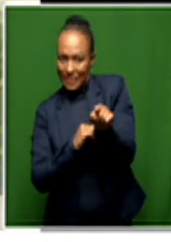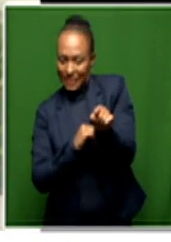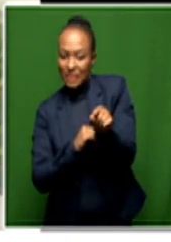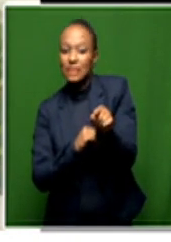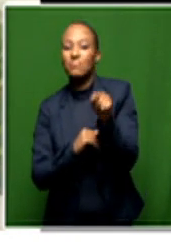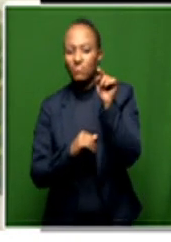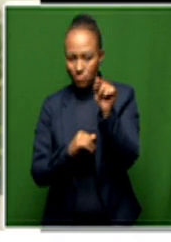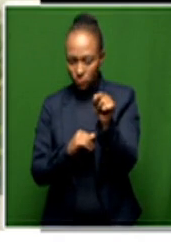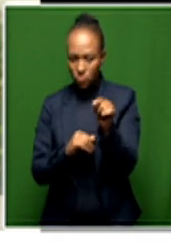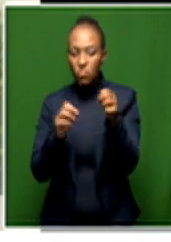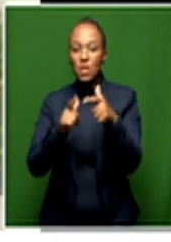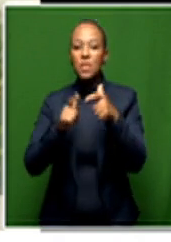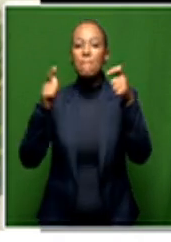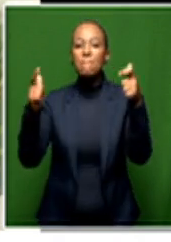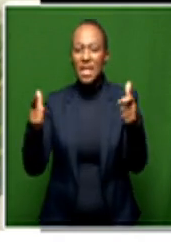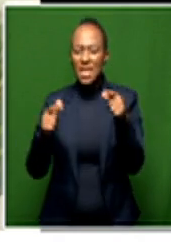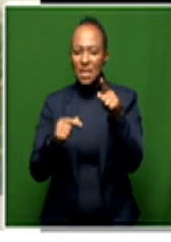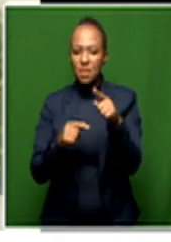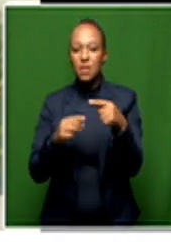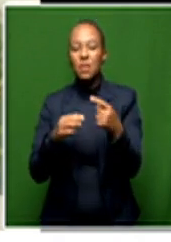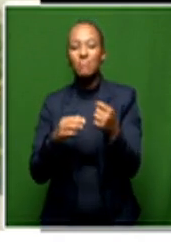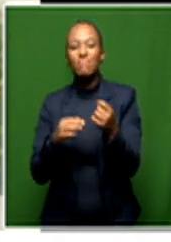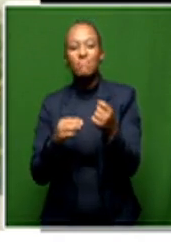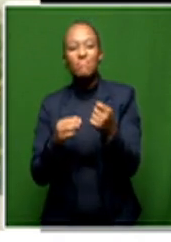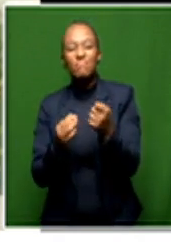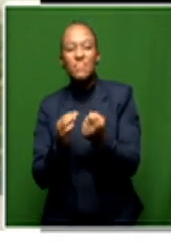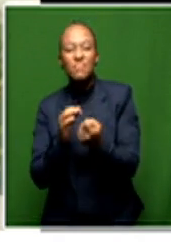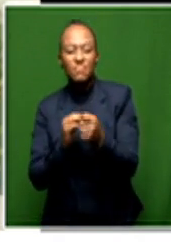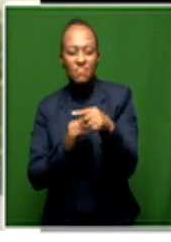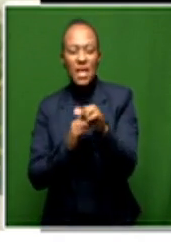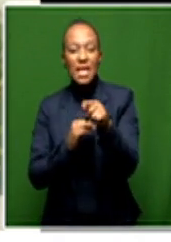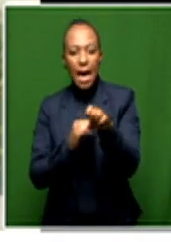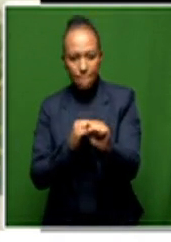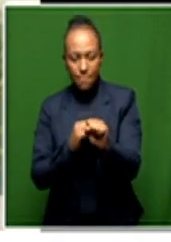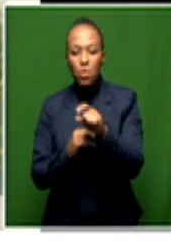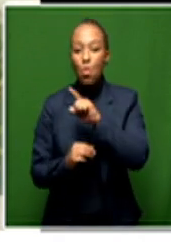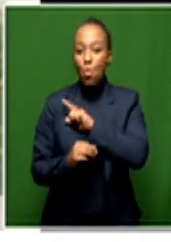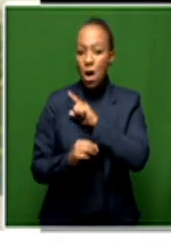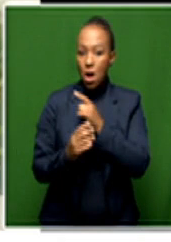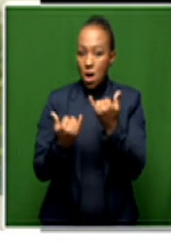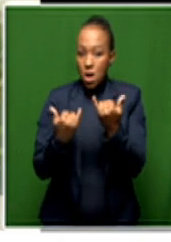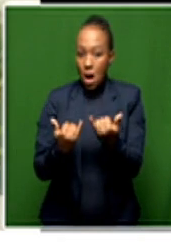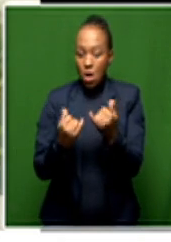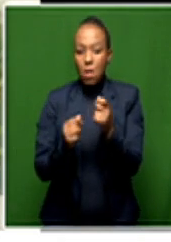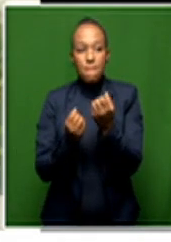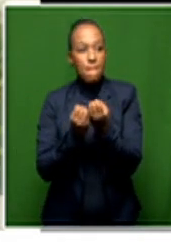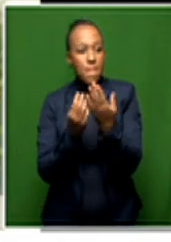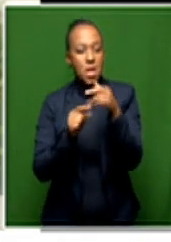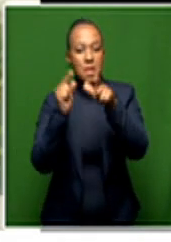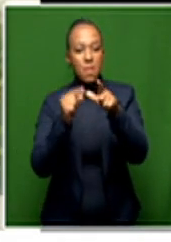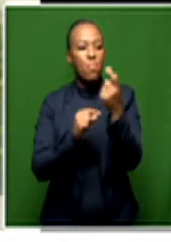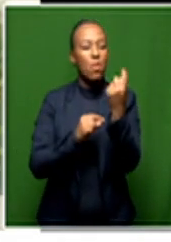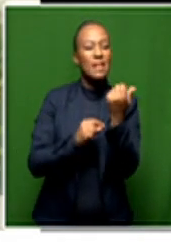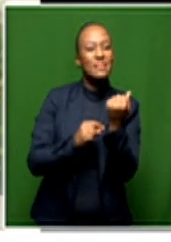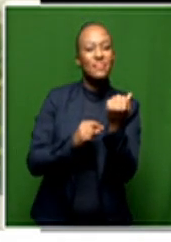is the major loophole here, is that the credibility of the people wanting to tender is